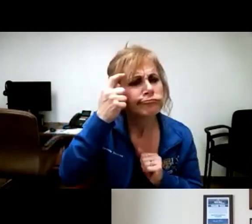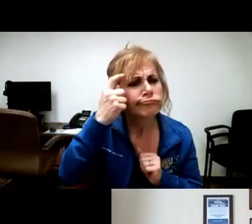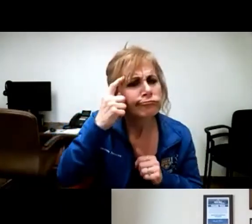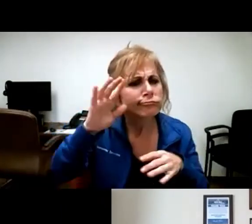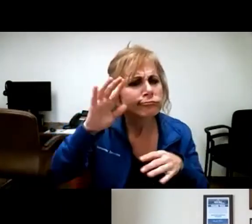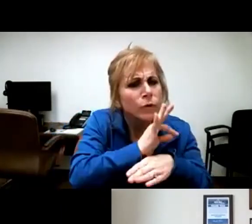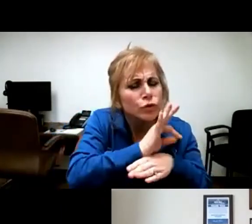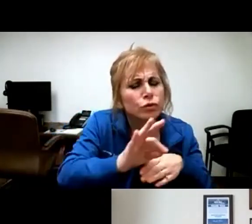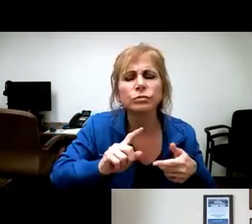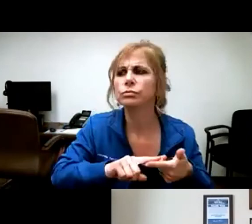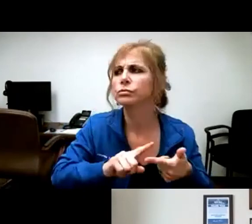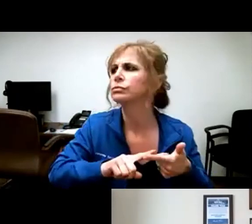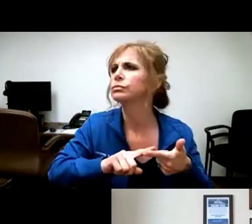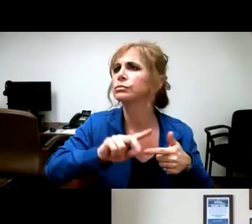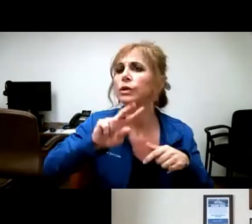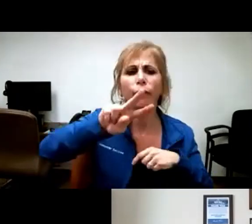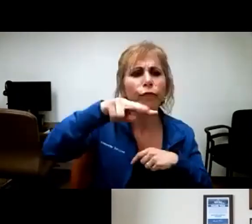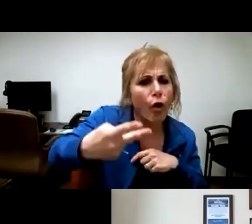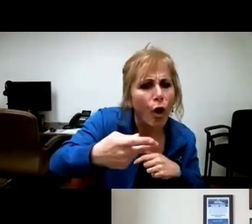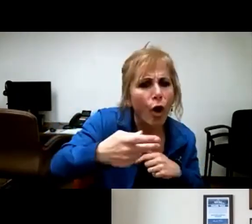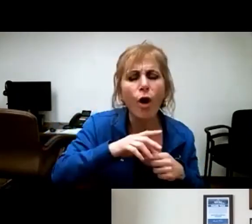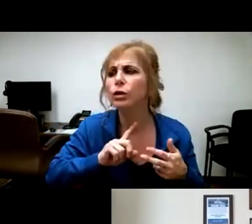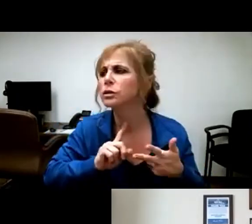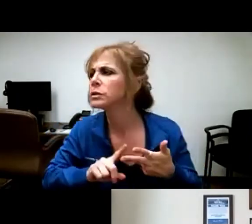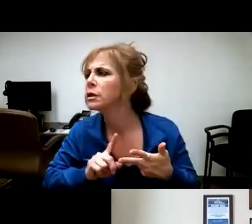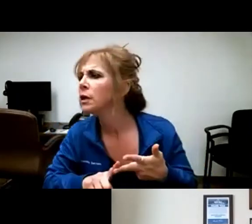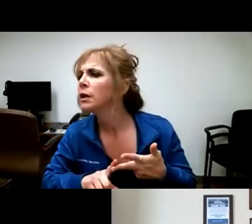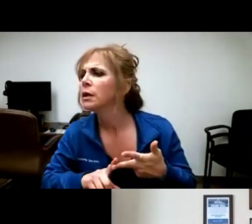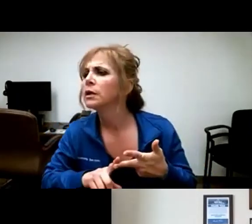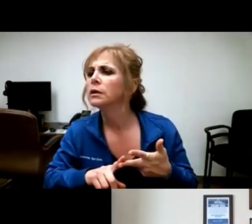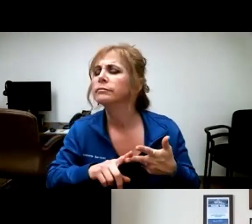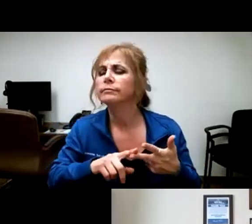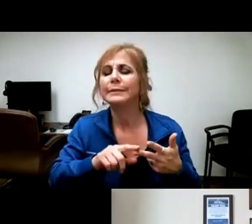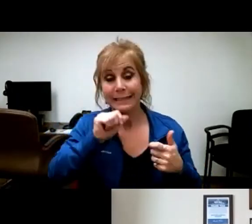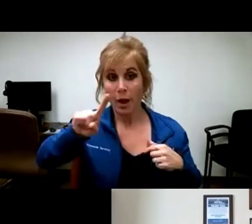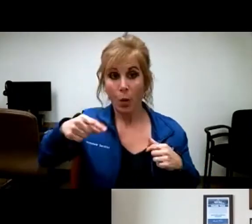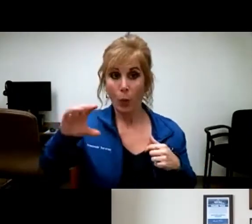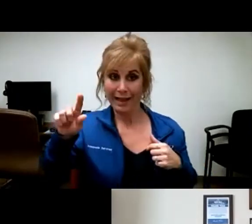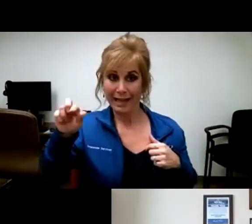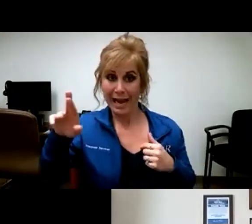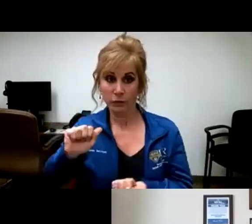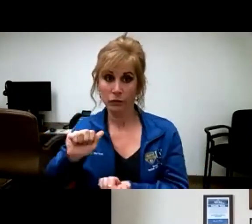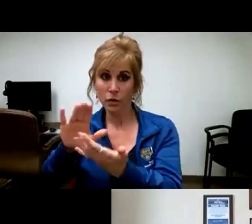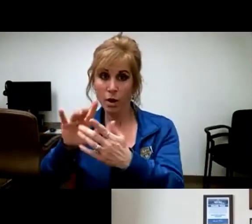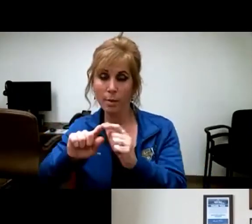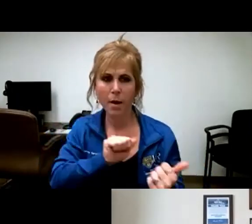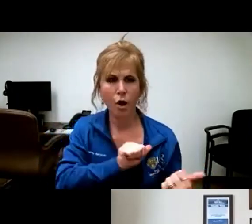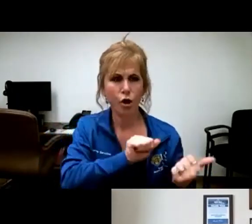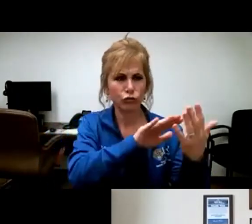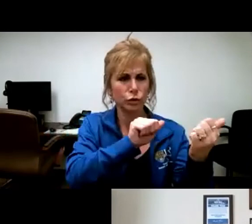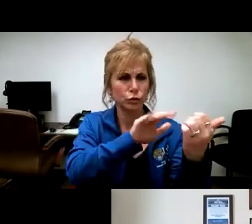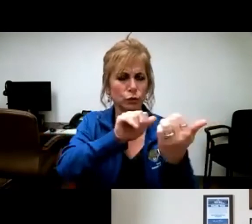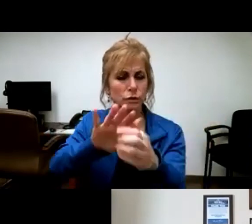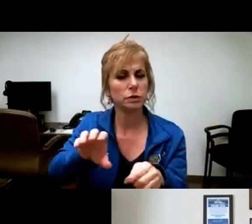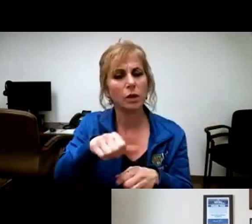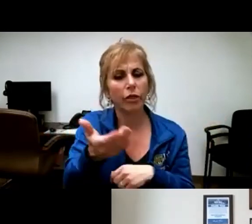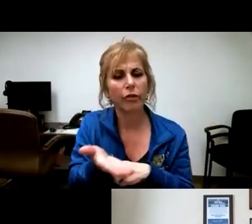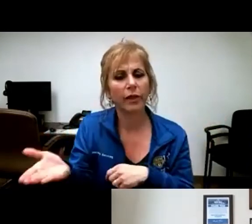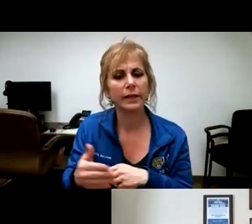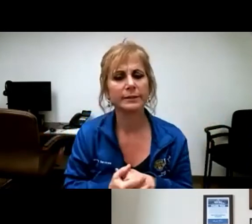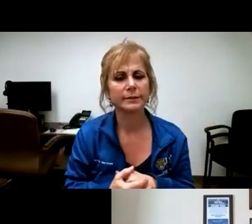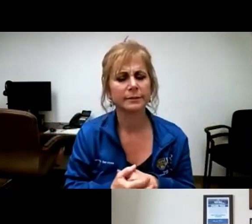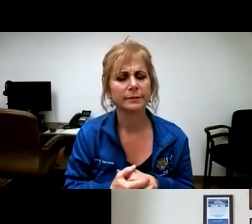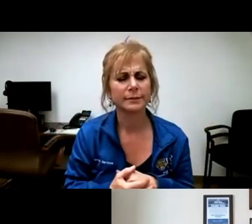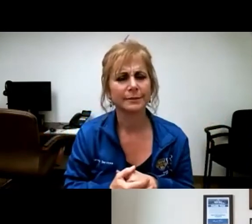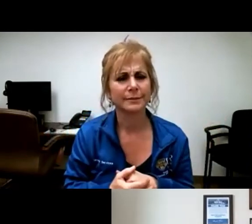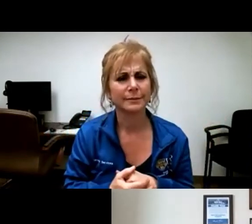status, muscle wasting, to make sure that those are being addressed alongside cancer-related concerns. So I think actually, ironically,